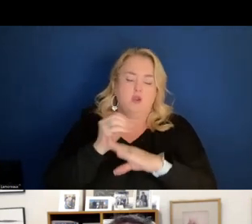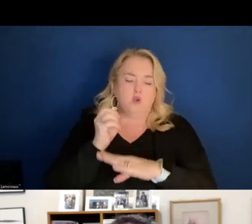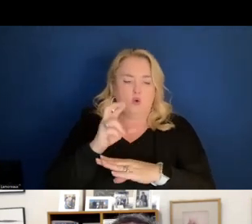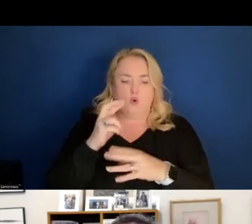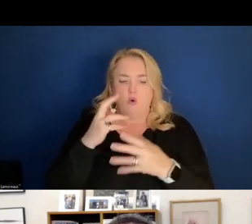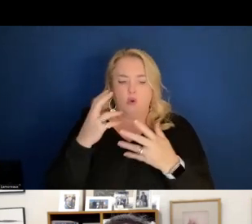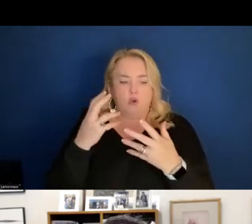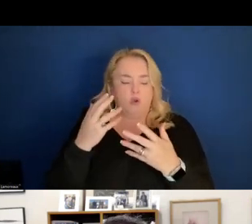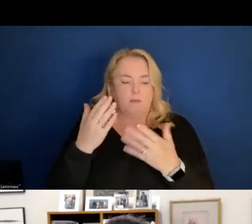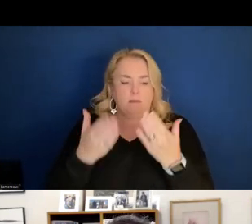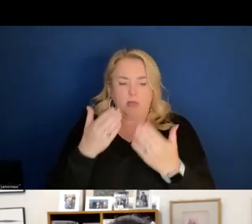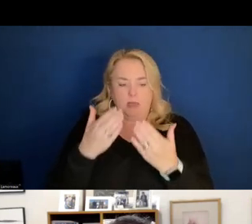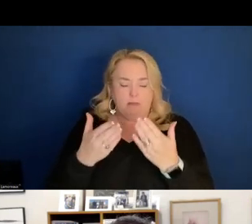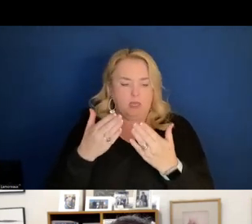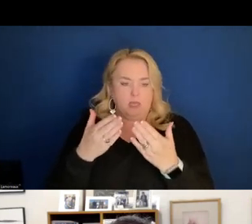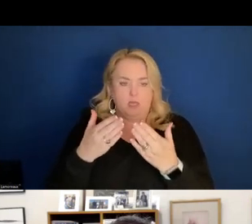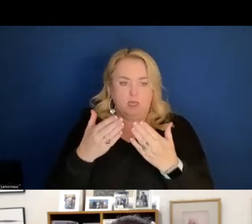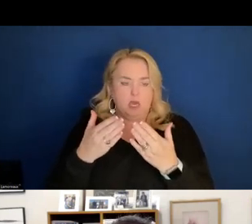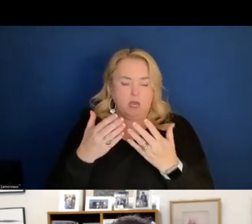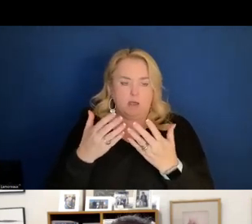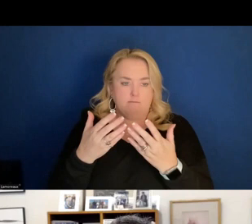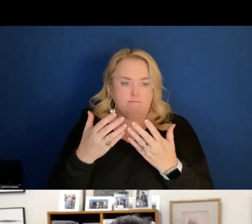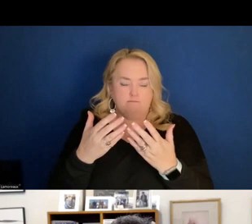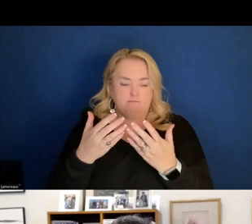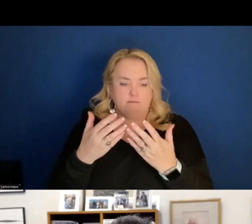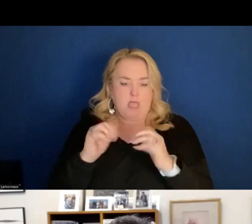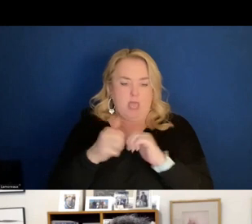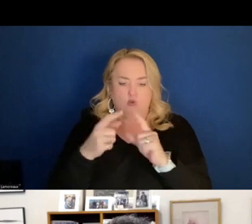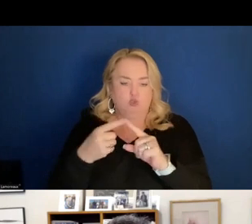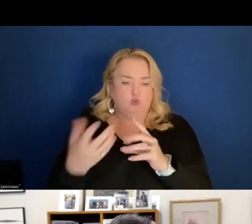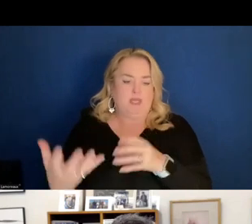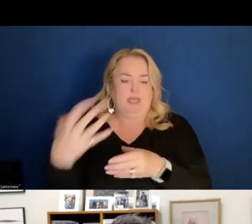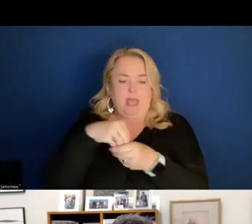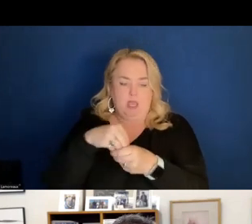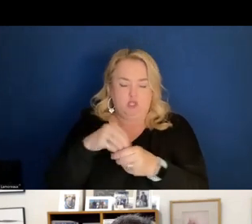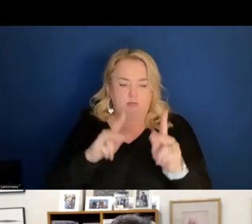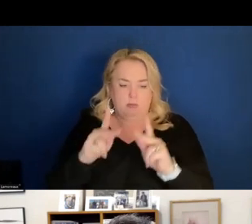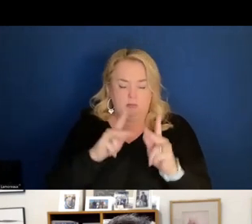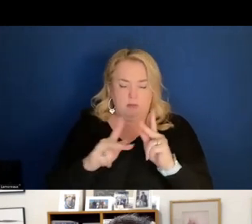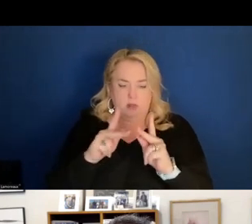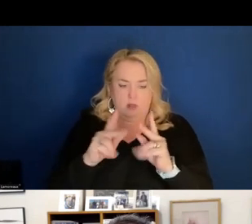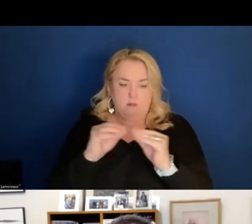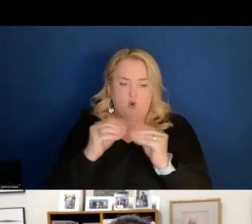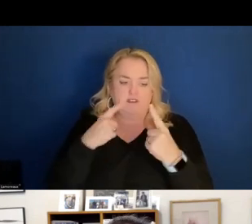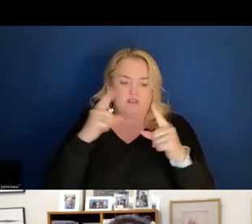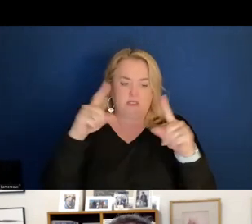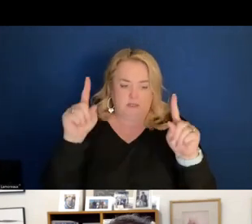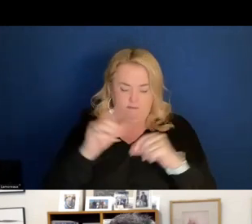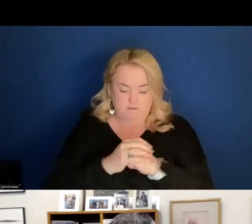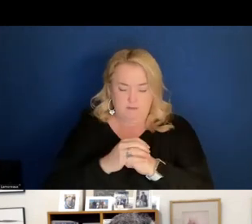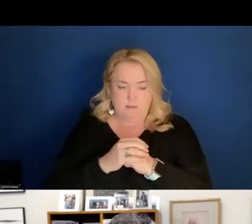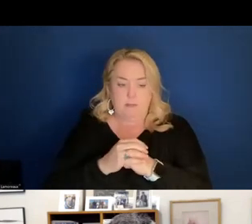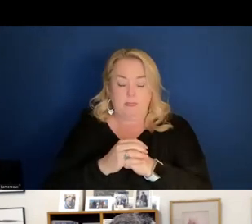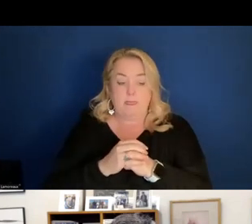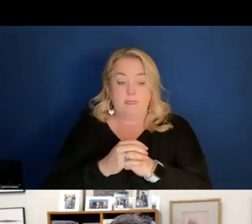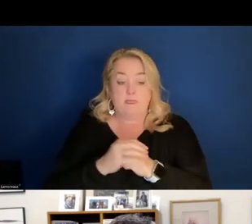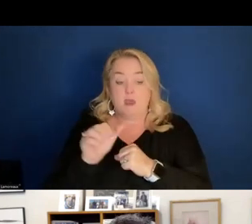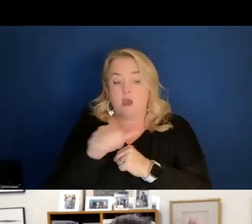might be seen as a way of engaging people effectively in that group? What are the other types